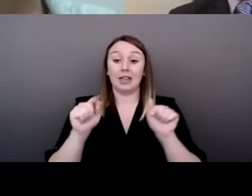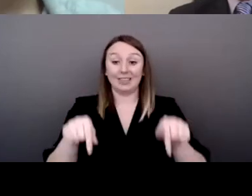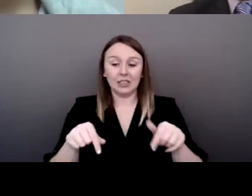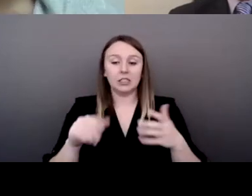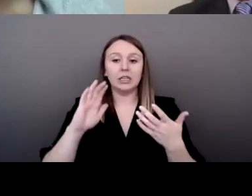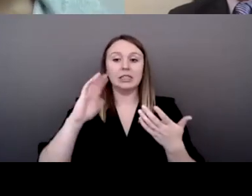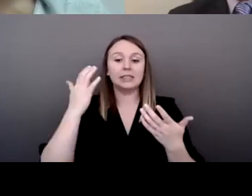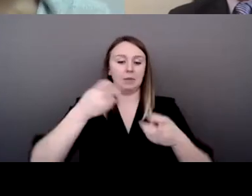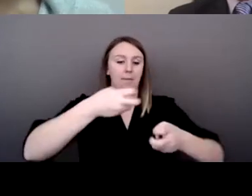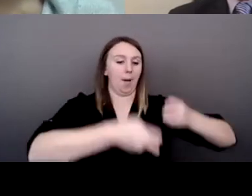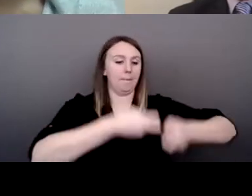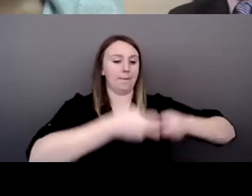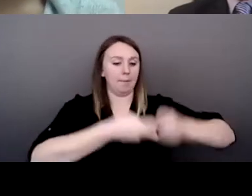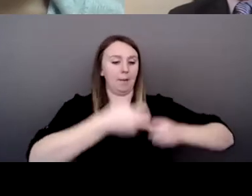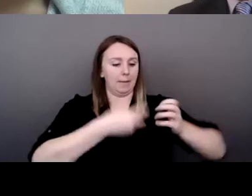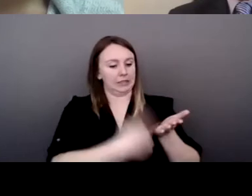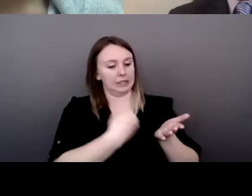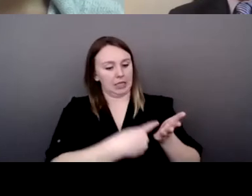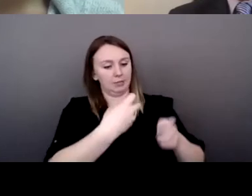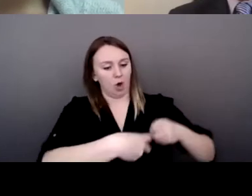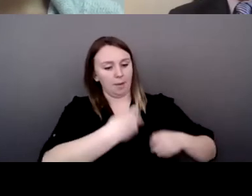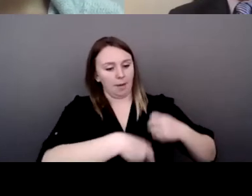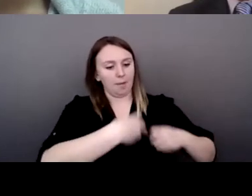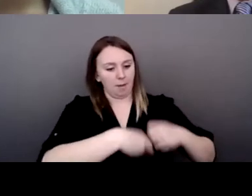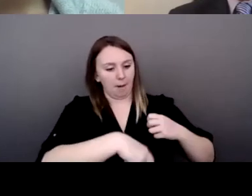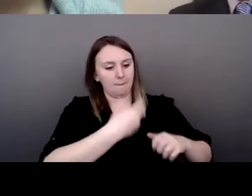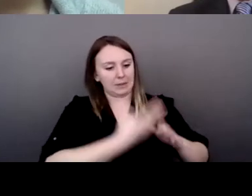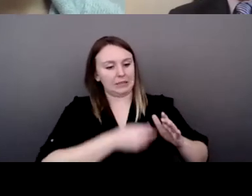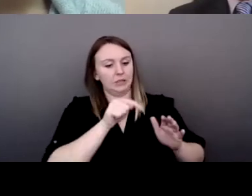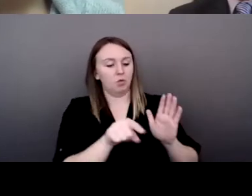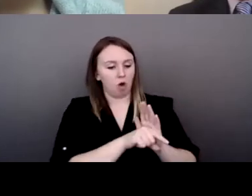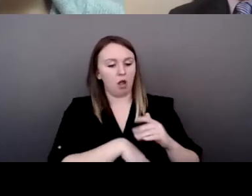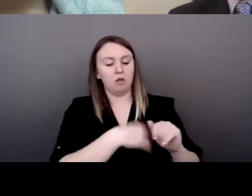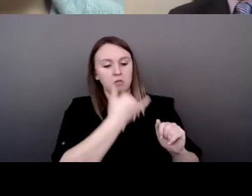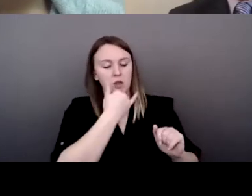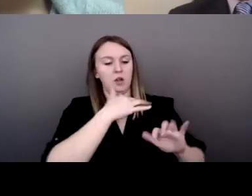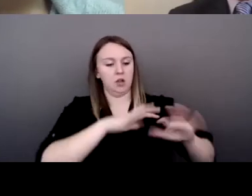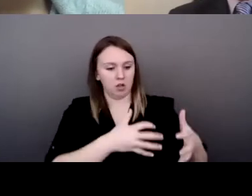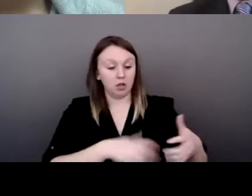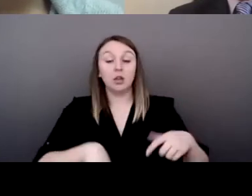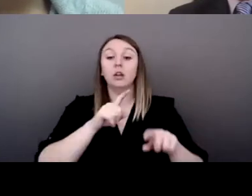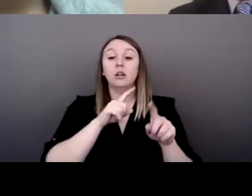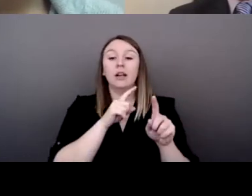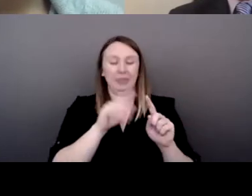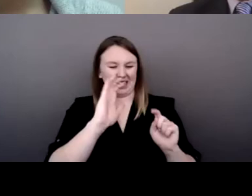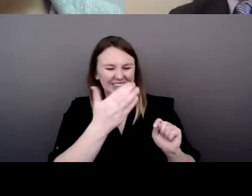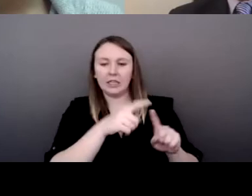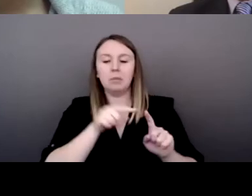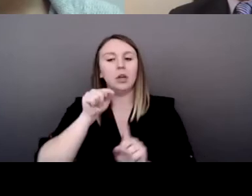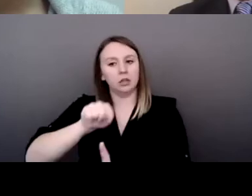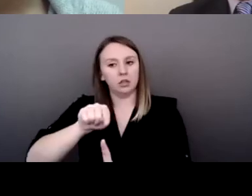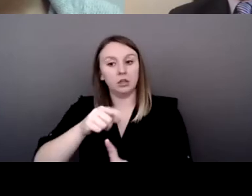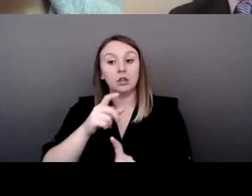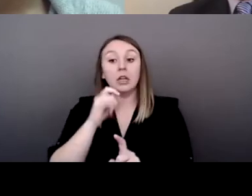problem saturated. It always seems to move from a deficit place. But I encourage you, especially if you are non-Native and attending, that our solutions